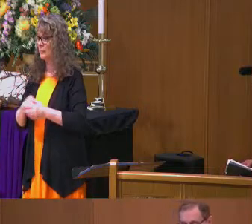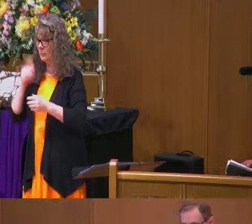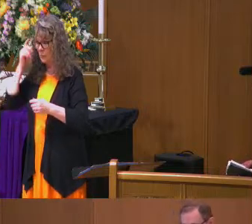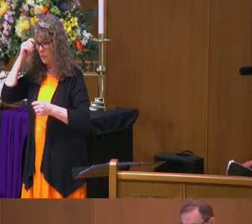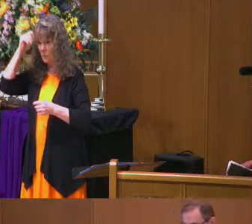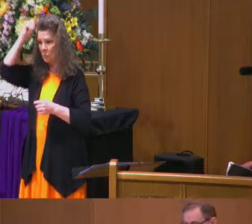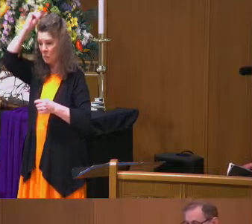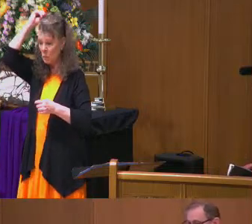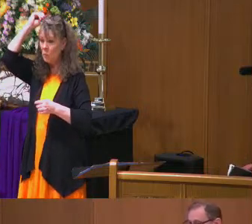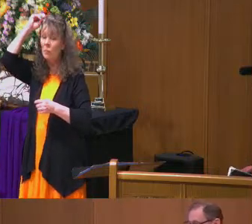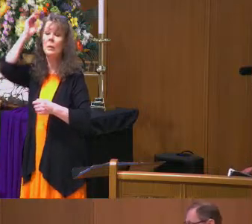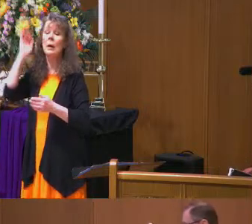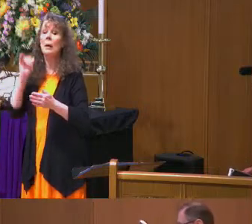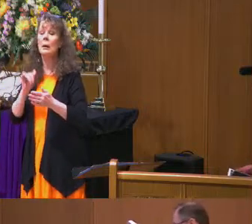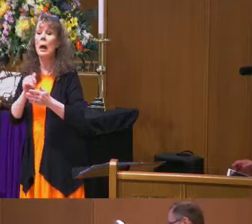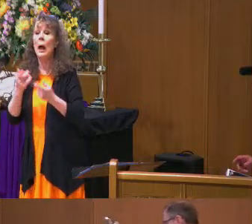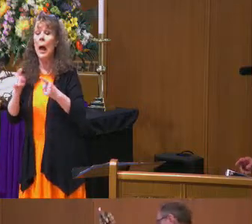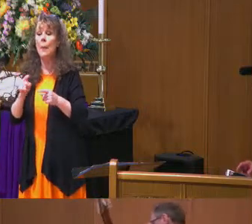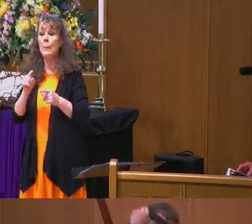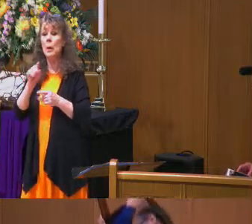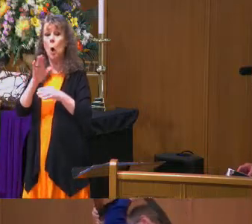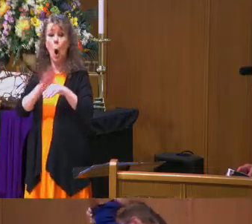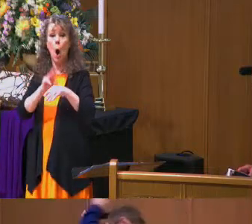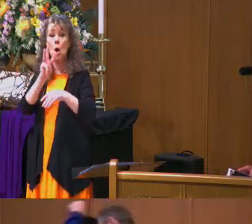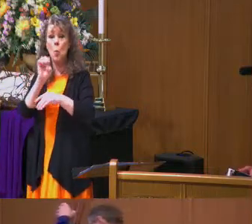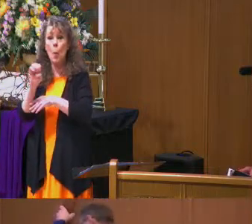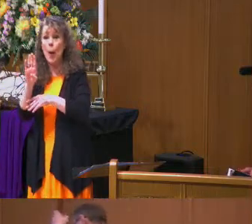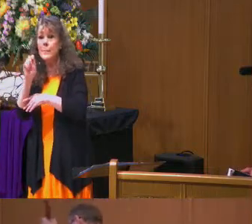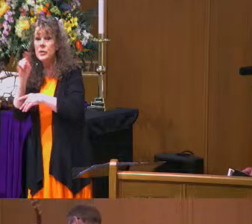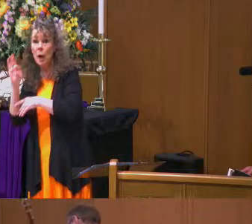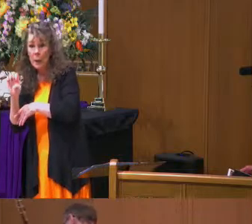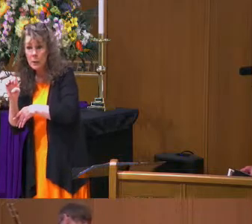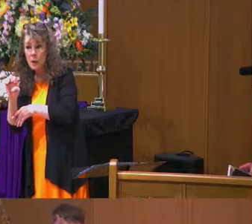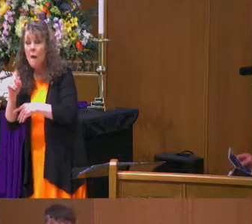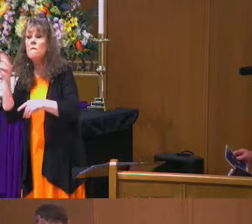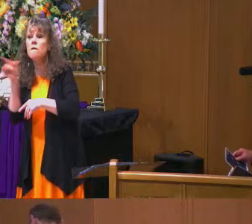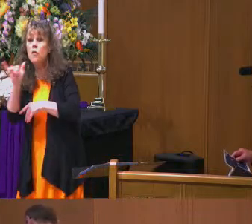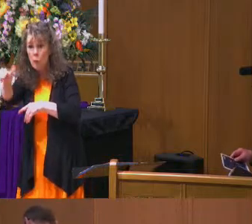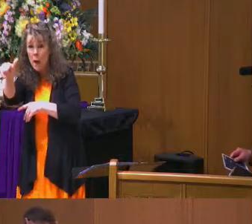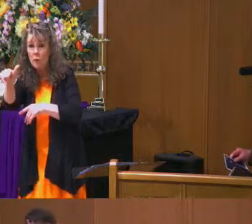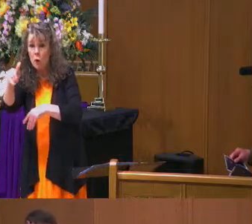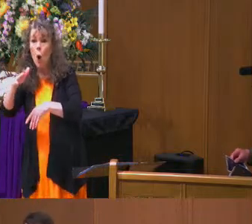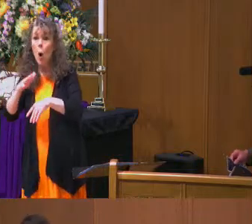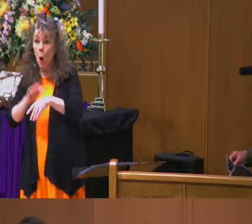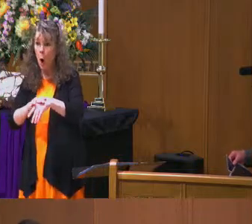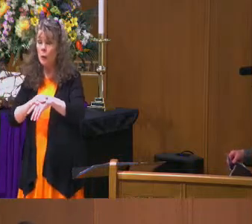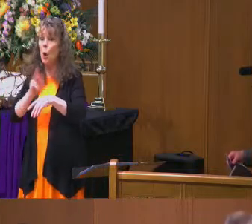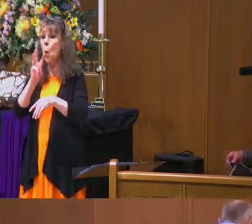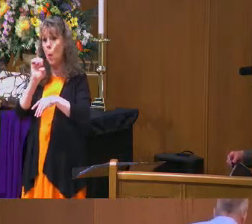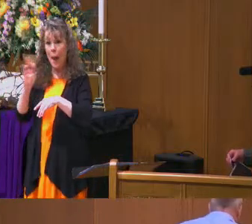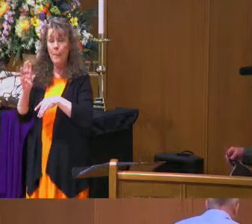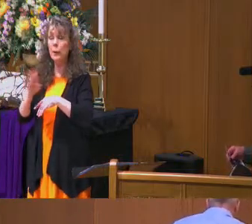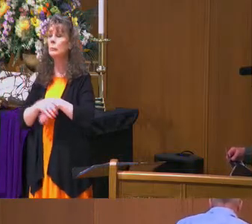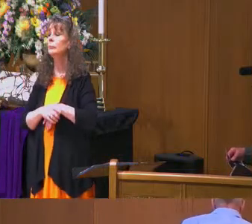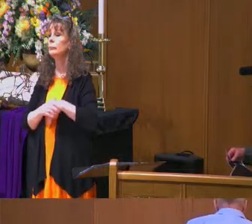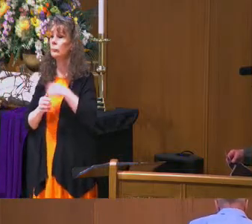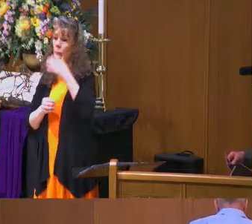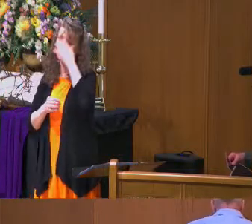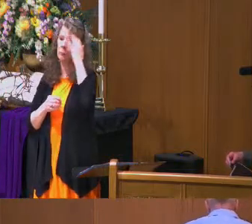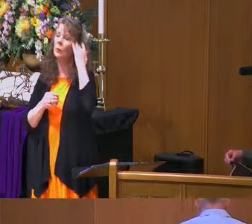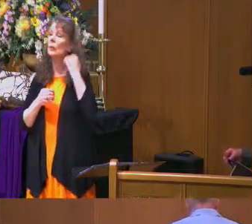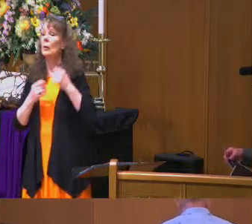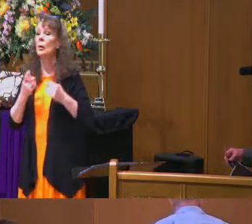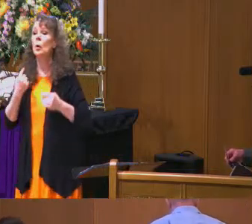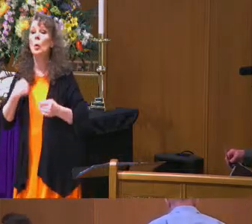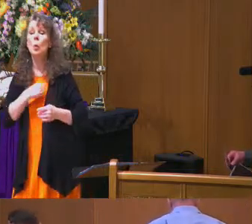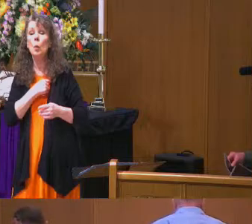That's just a lesson to all of you. Once on the website, forever on the web, okay? We were actually celebrating burning our